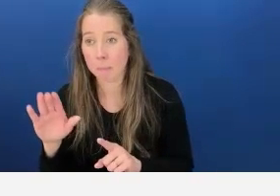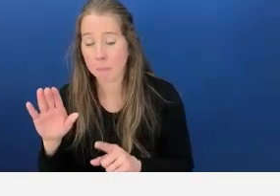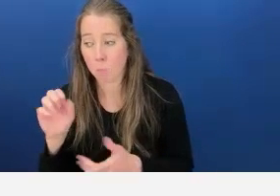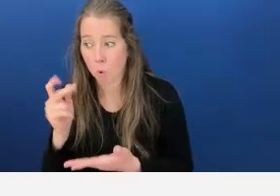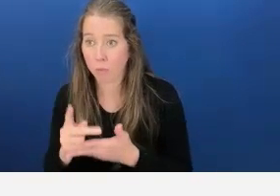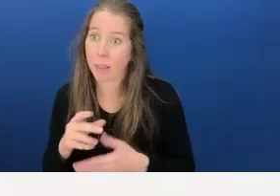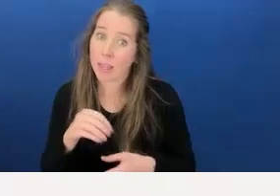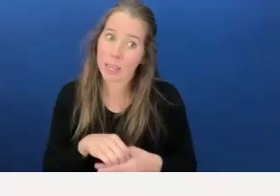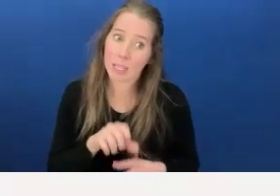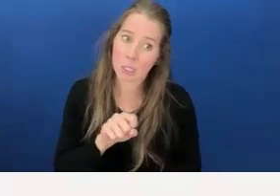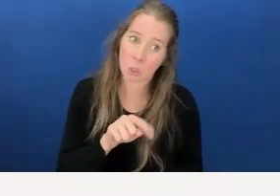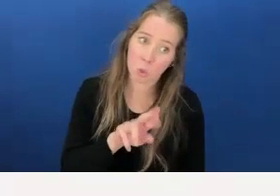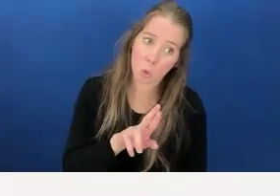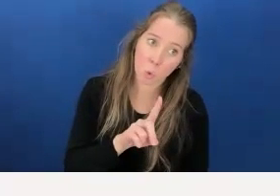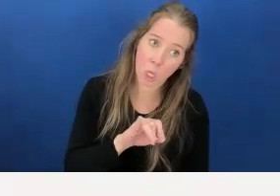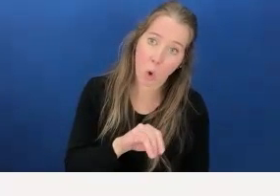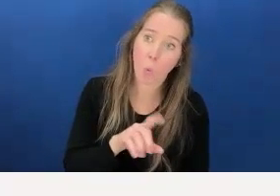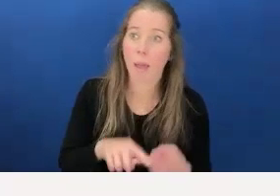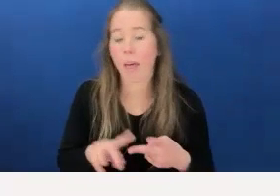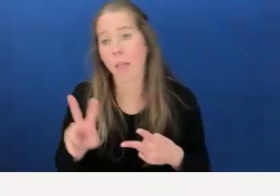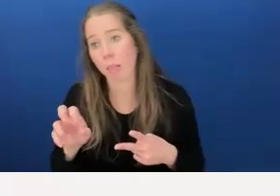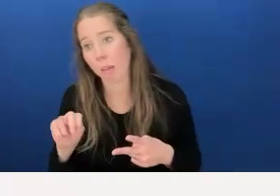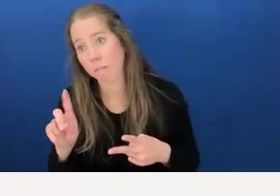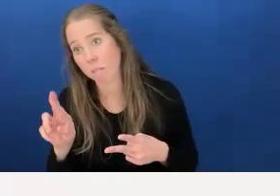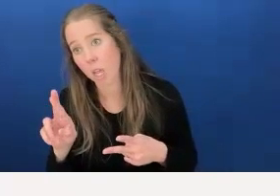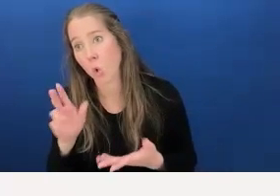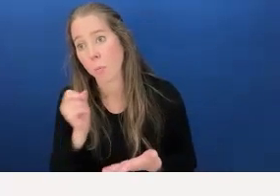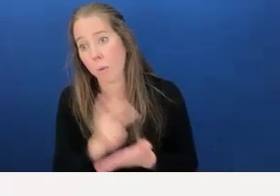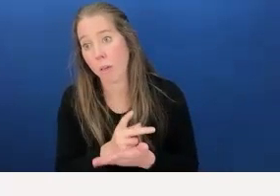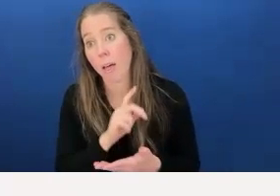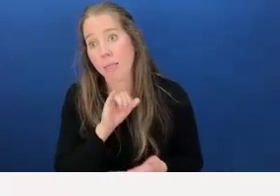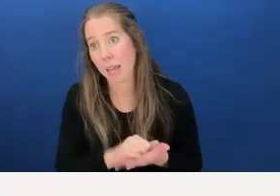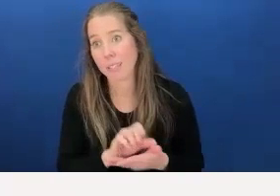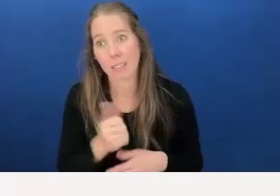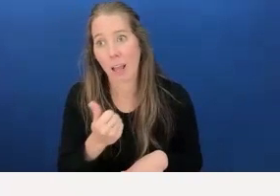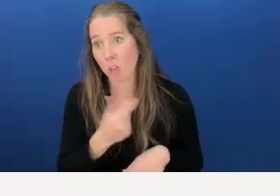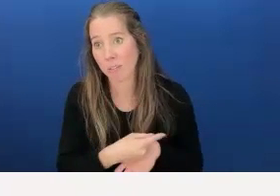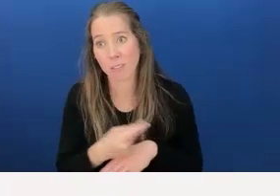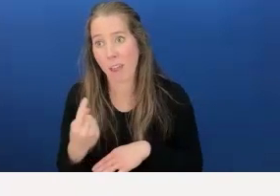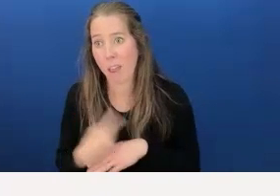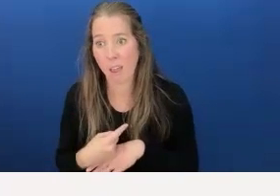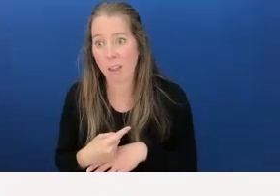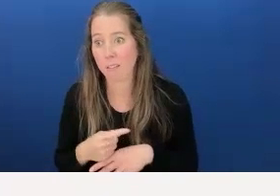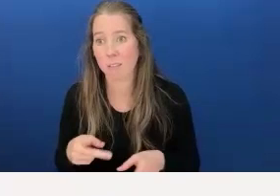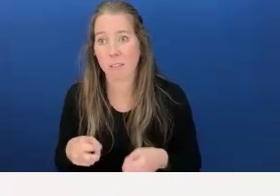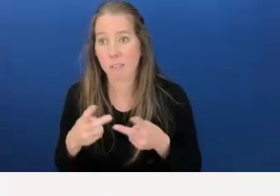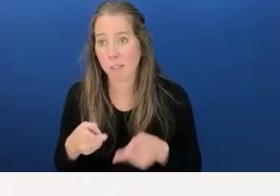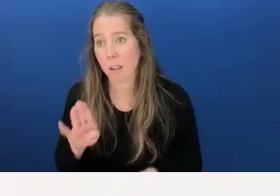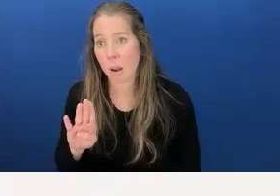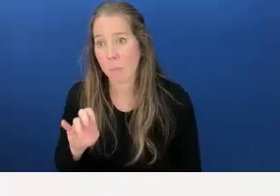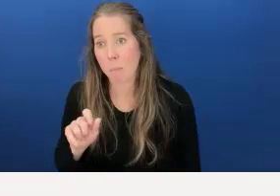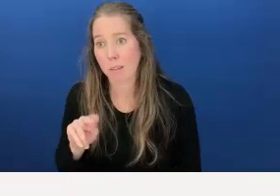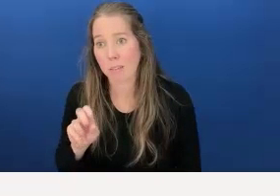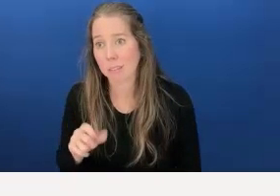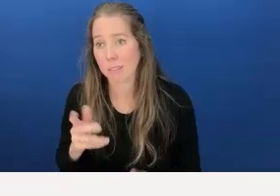vendor. That I wasn't aware of. And for that to happen, it's at least like another day that those buttons get on. So that's why I'm